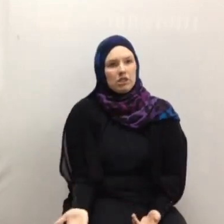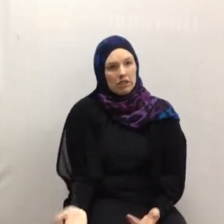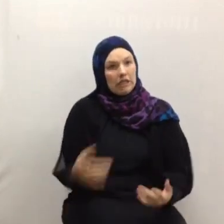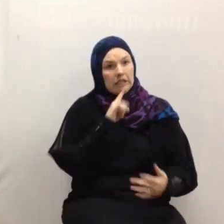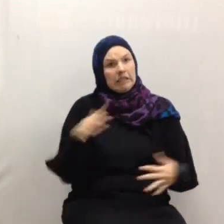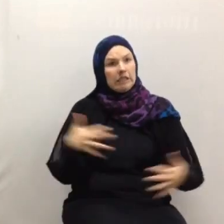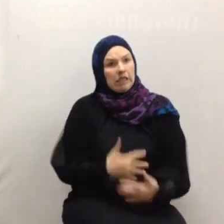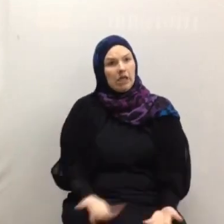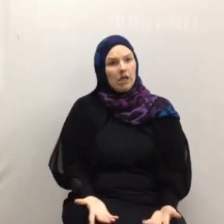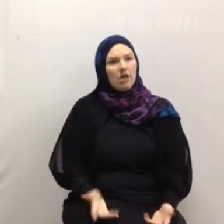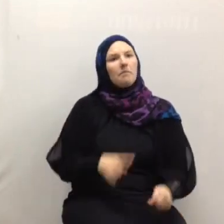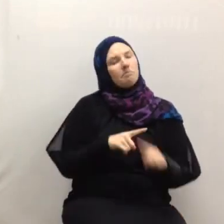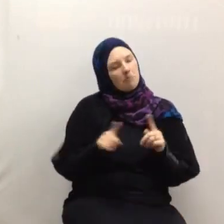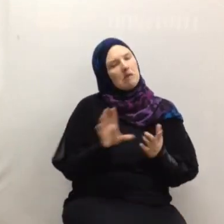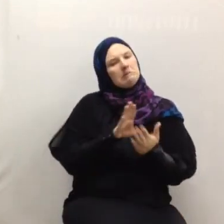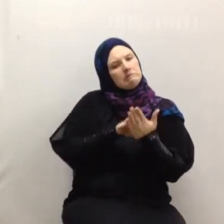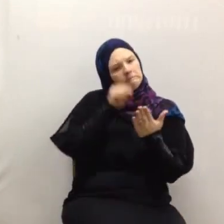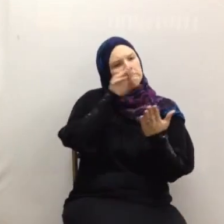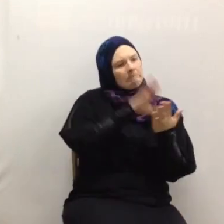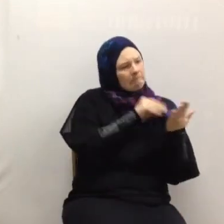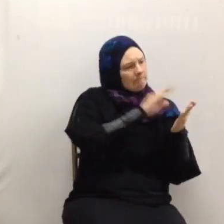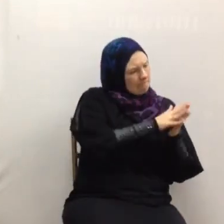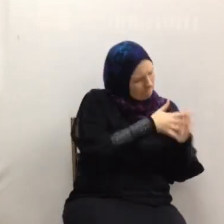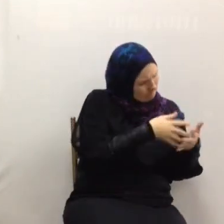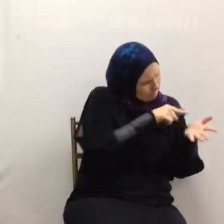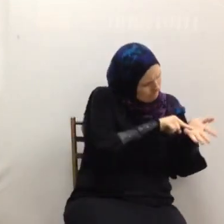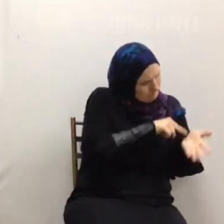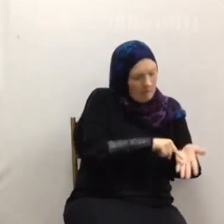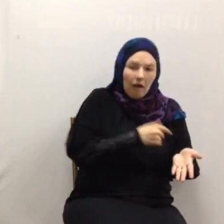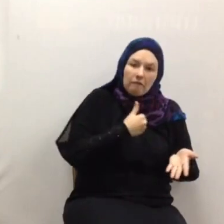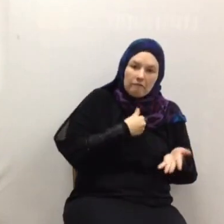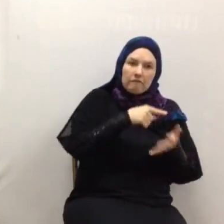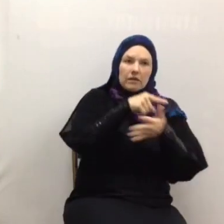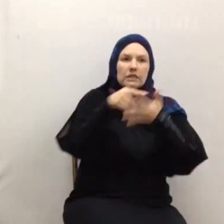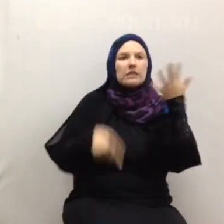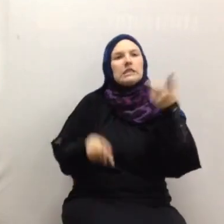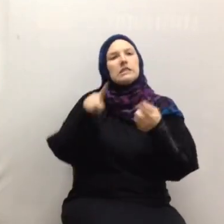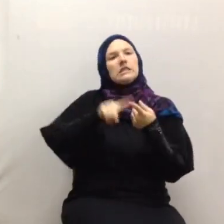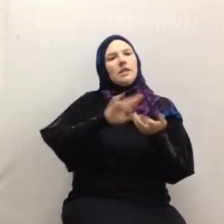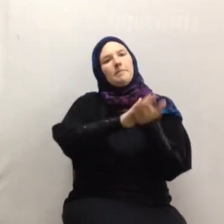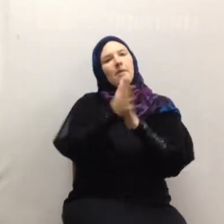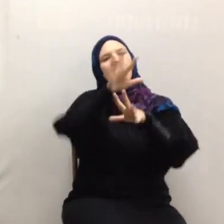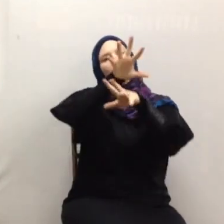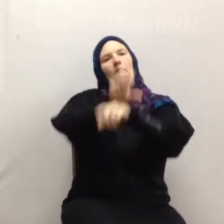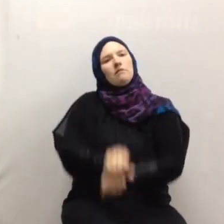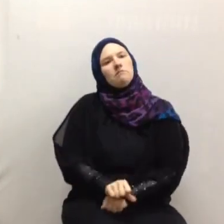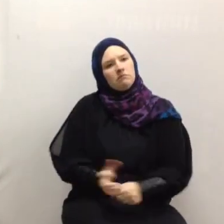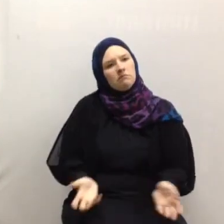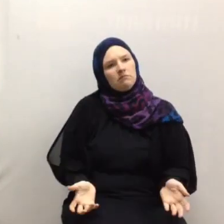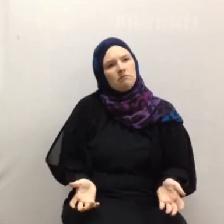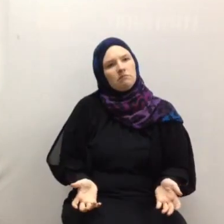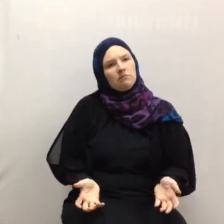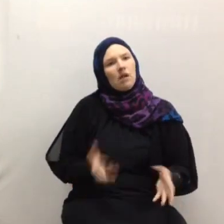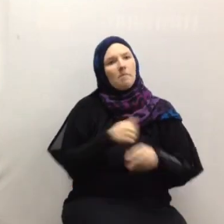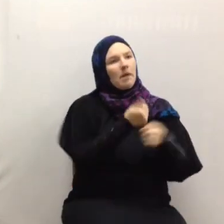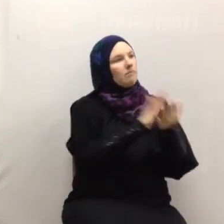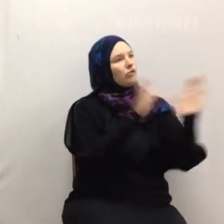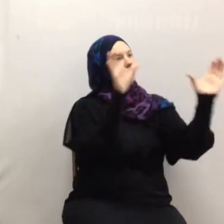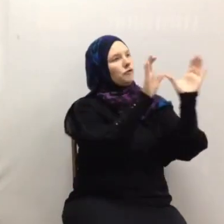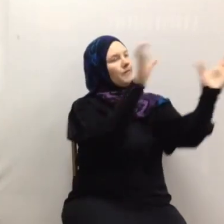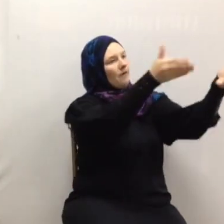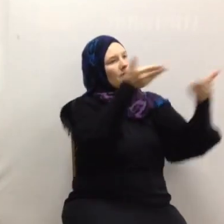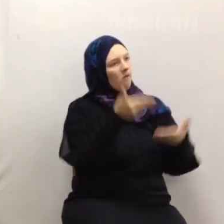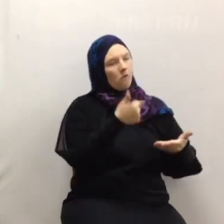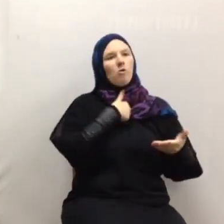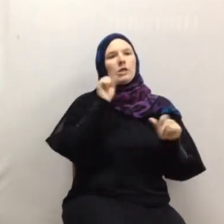keep learning and learning and learning until they are good at it, and they get certified to do that. Why is